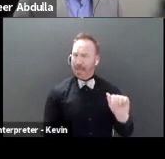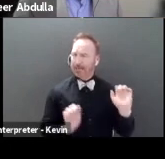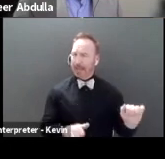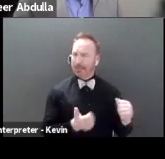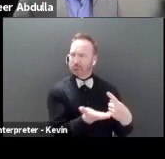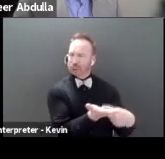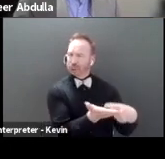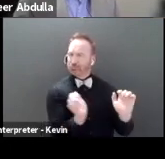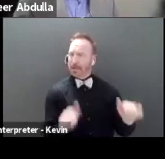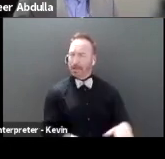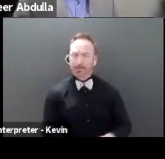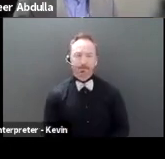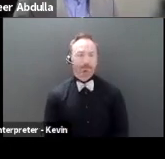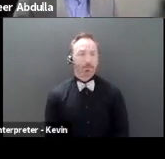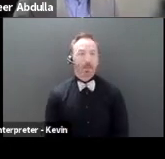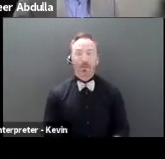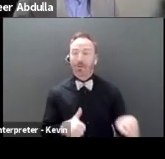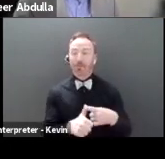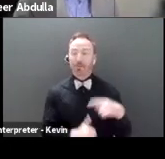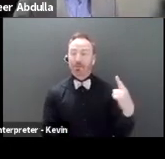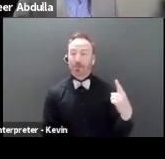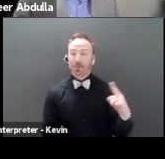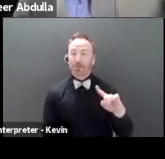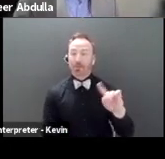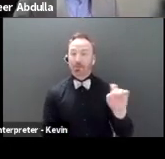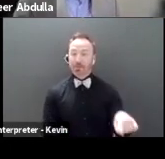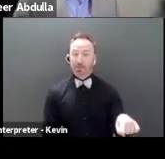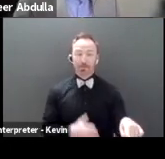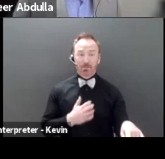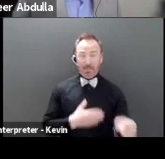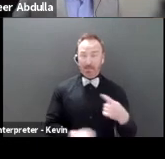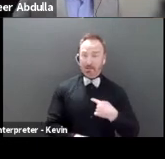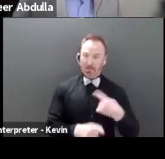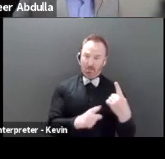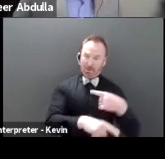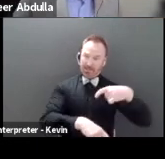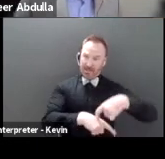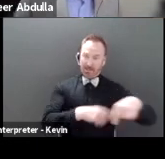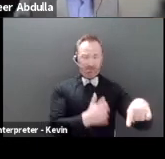So first question: when is the right time to pay myself as a founder?